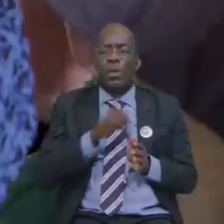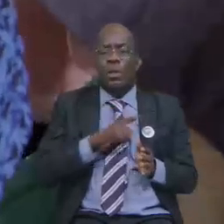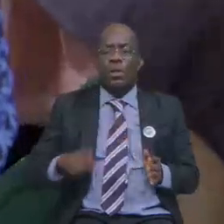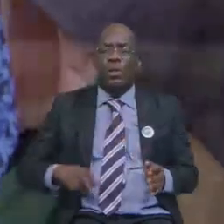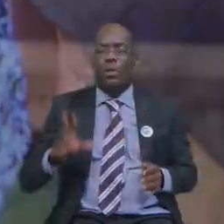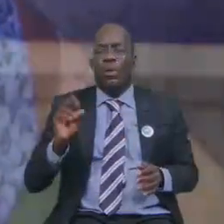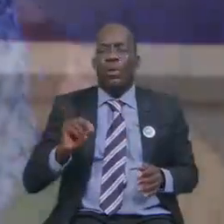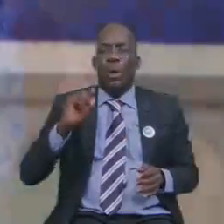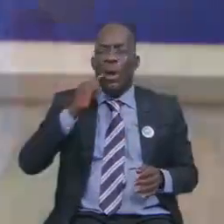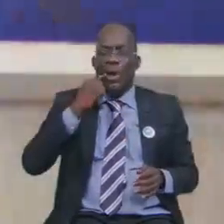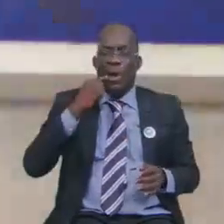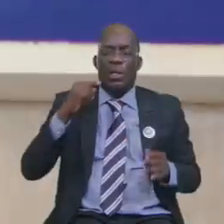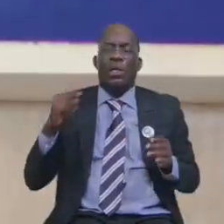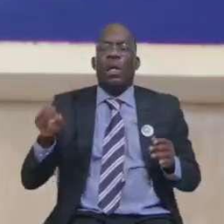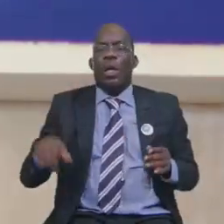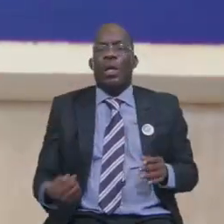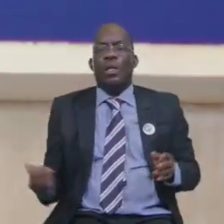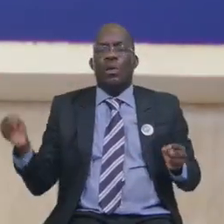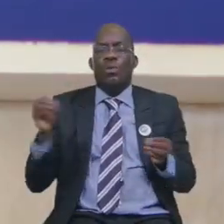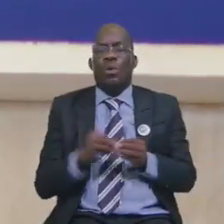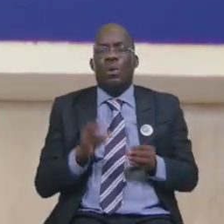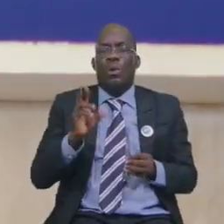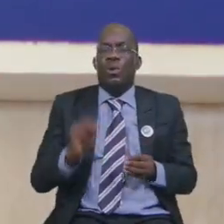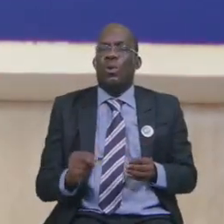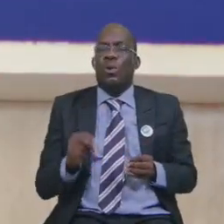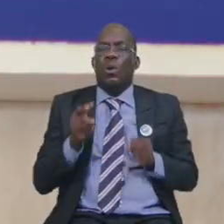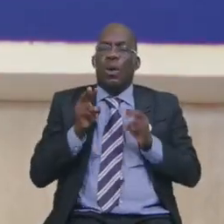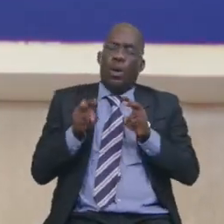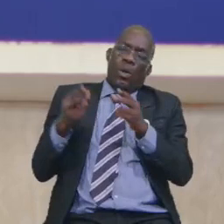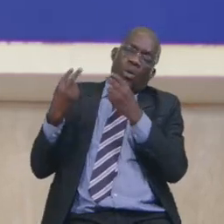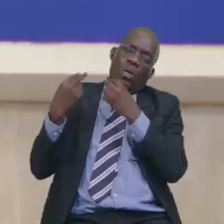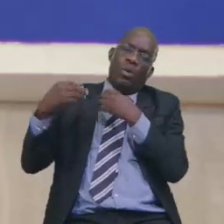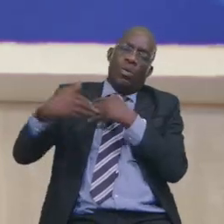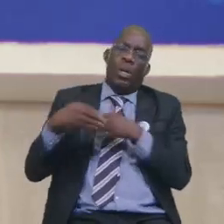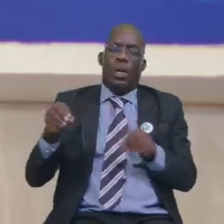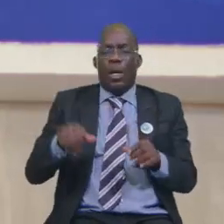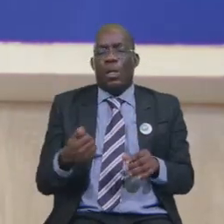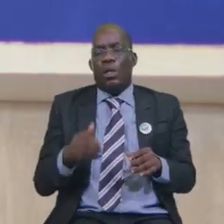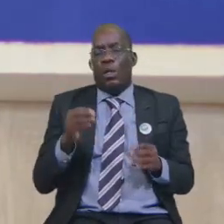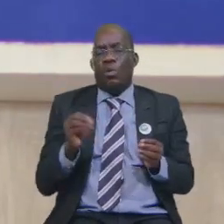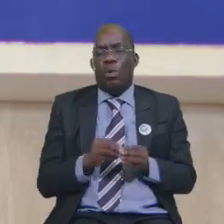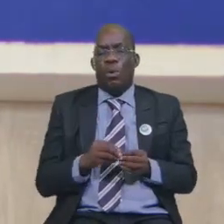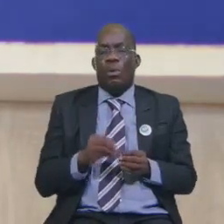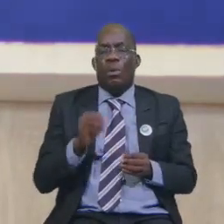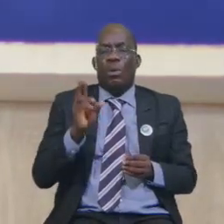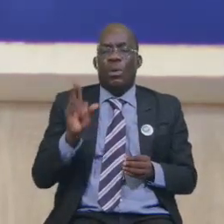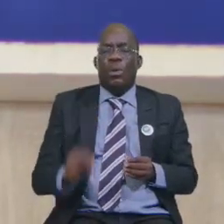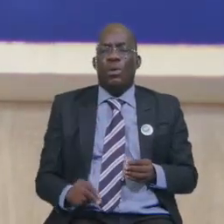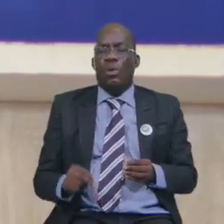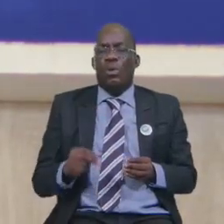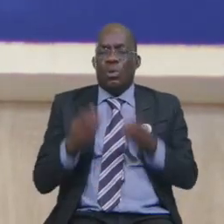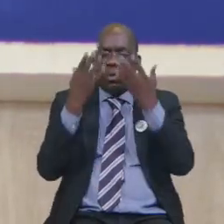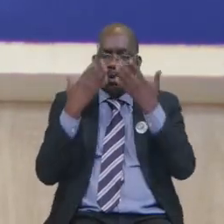anymore. No looking back anymore. No sorrows